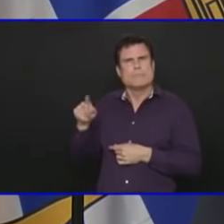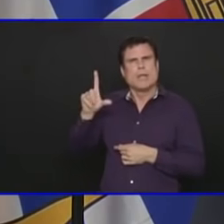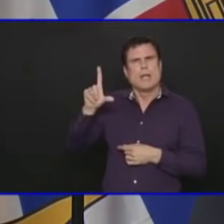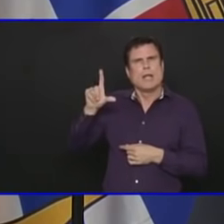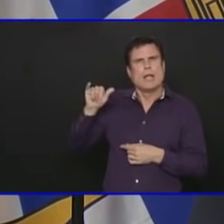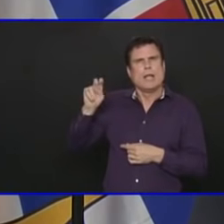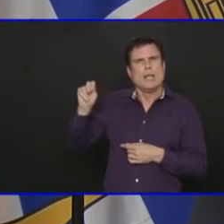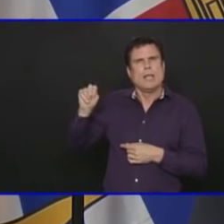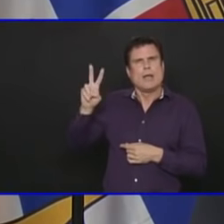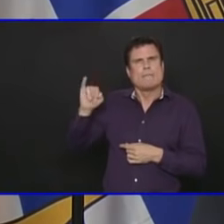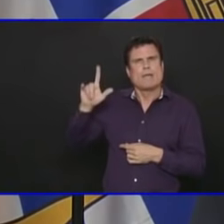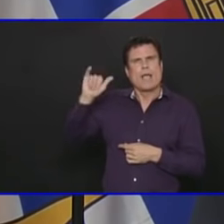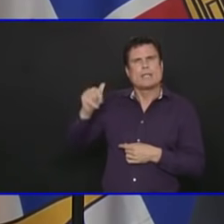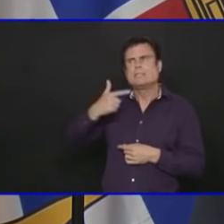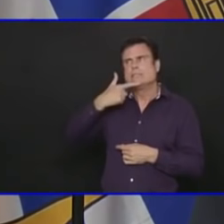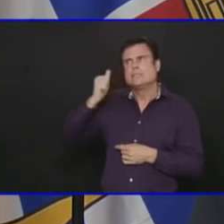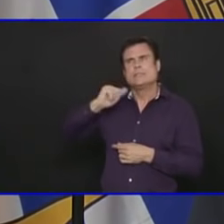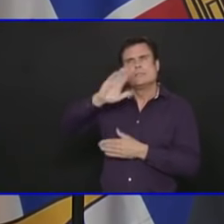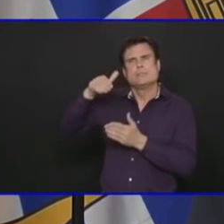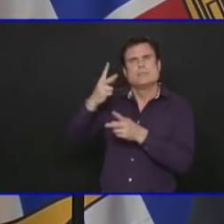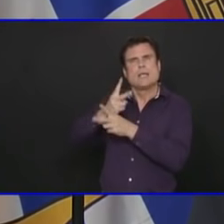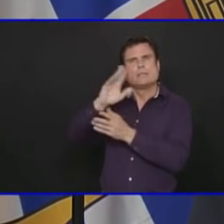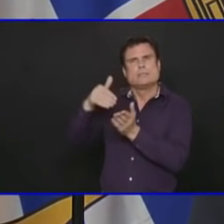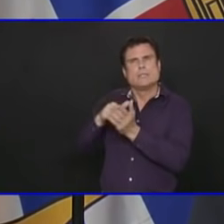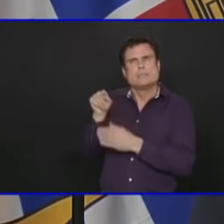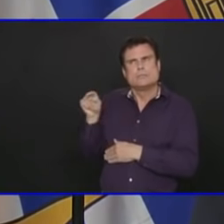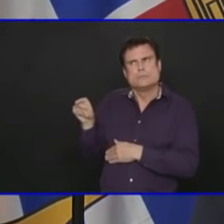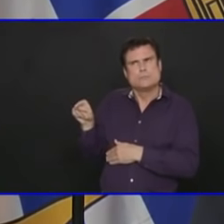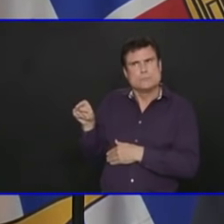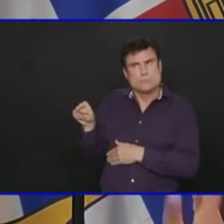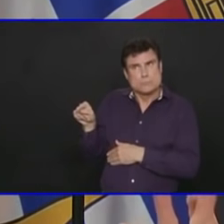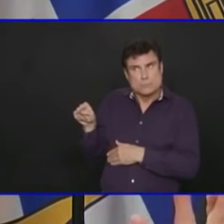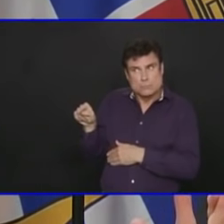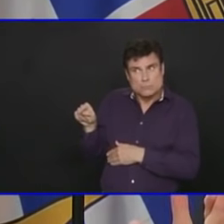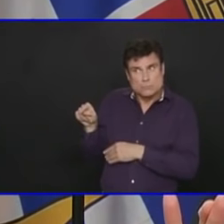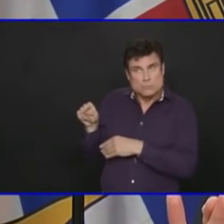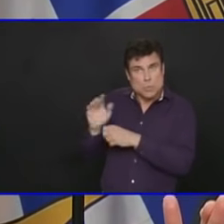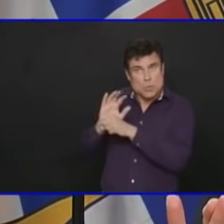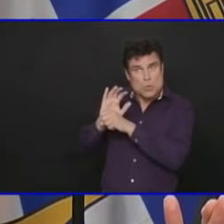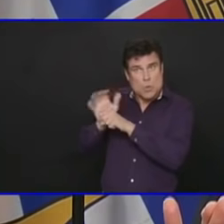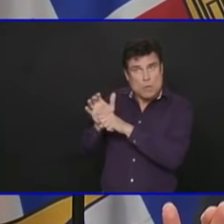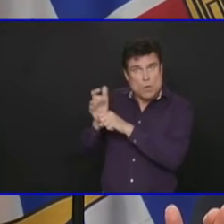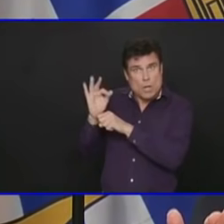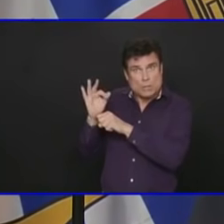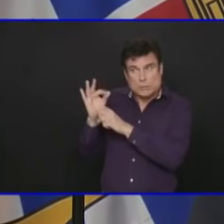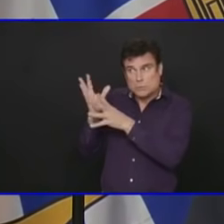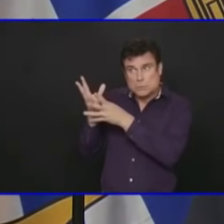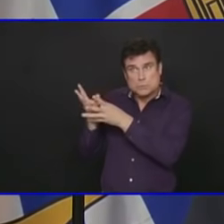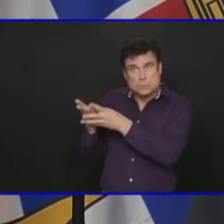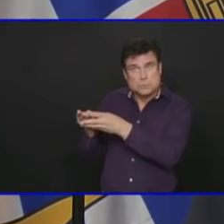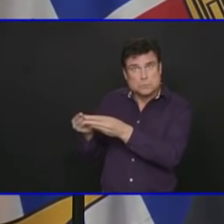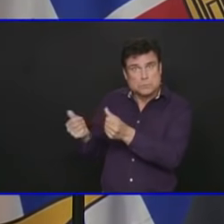Yeah, so my understanding from Lynn Valley is absolutely that. We have not had new cases there for some